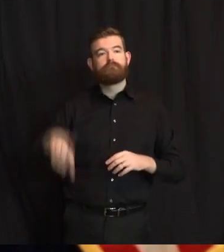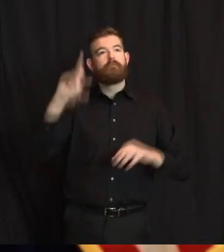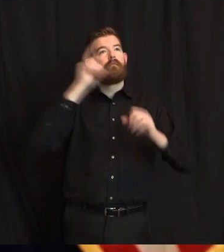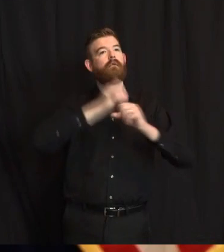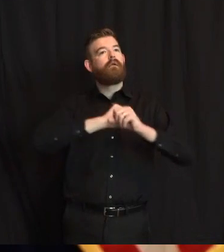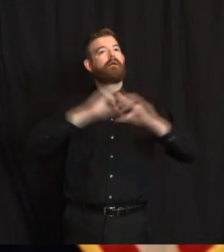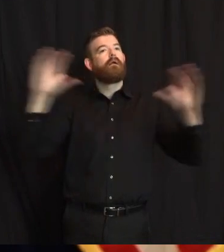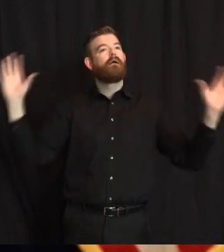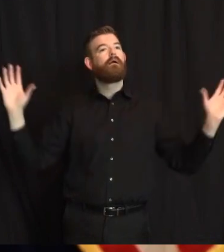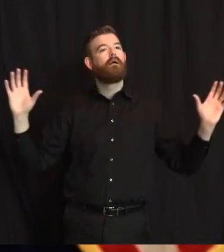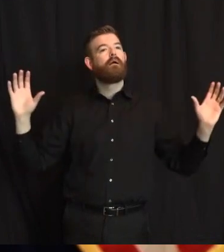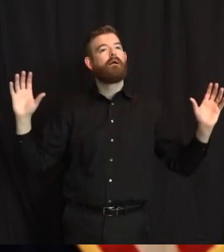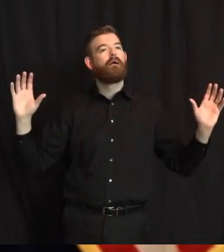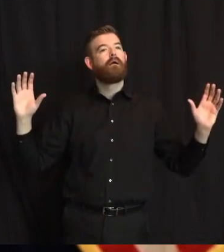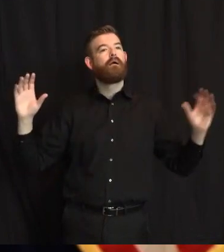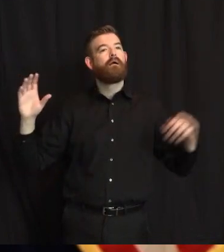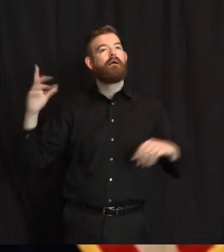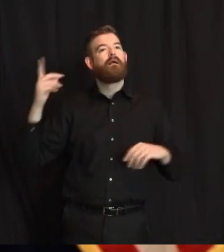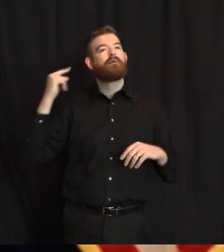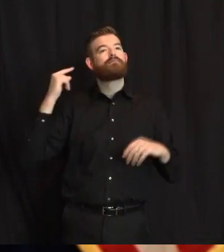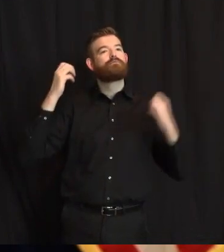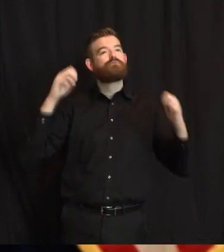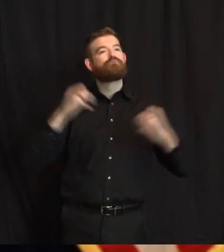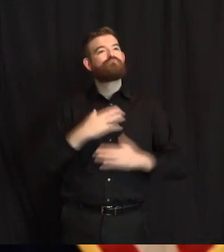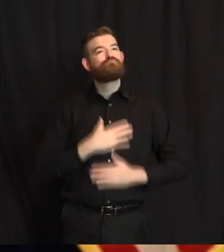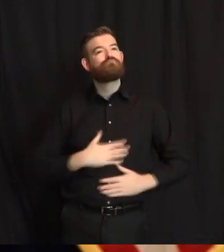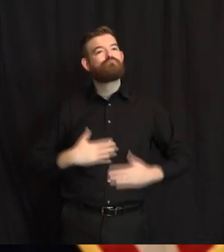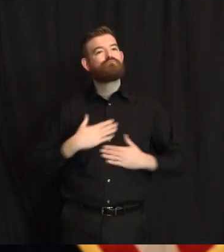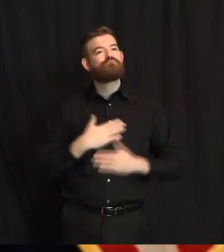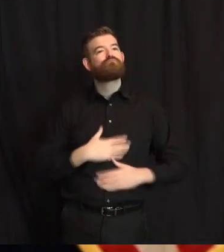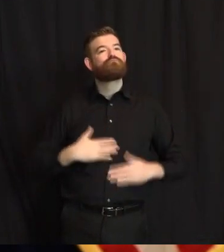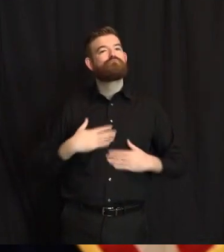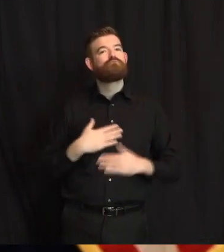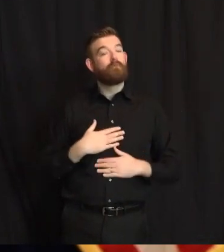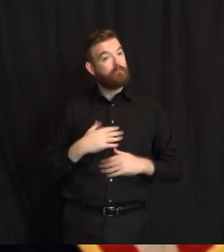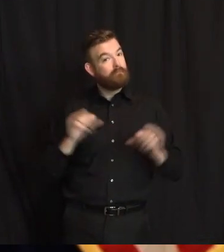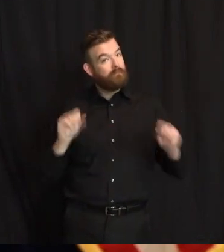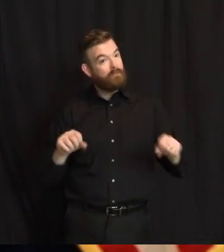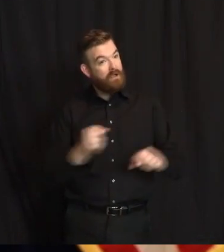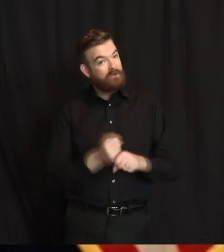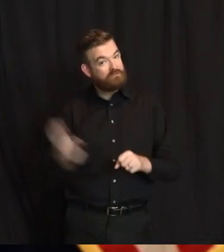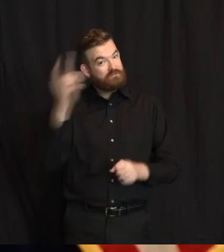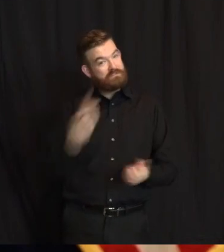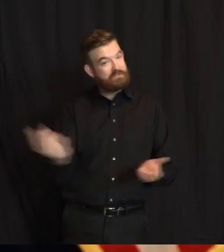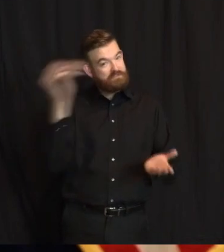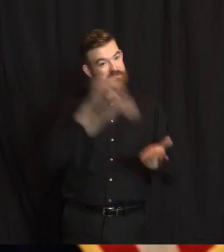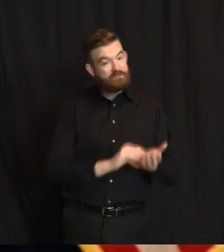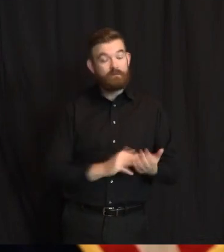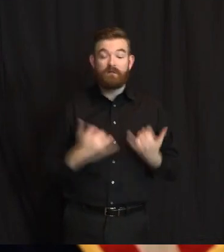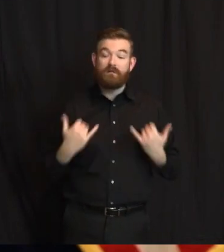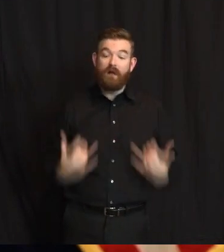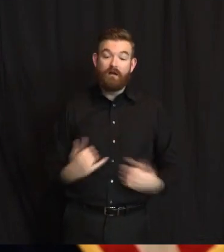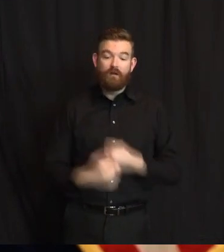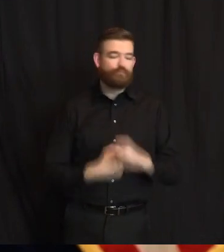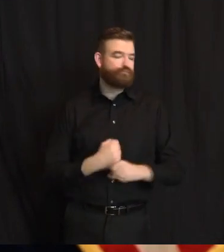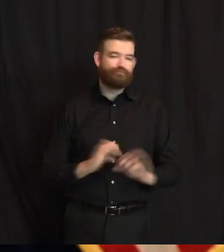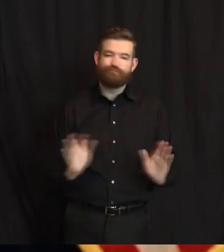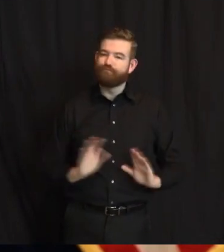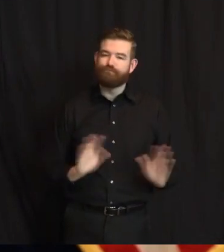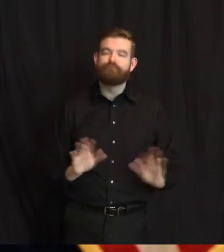when we win this thing, we'll have the ability to do that again in the future for many, many years and decades to